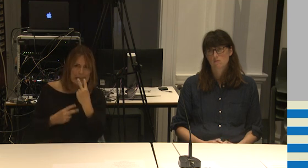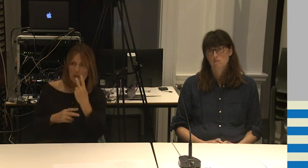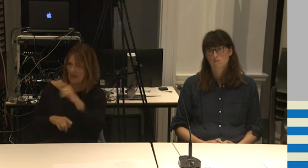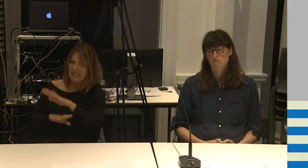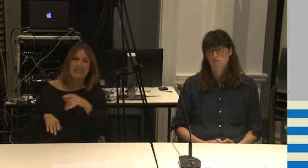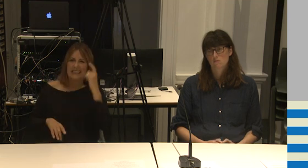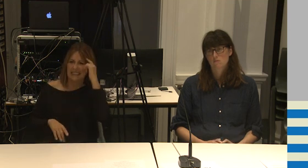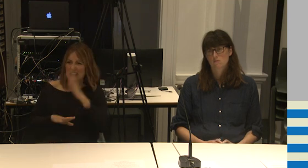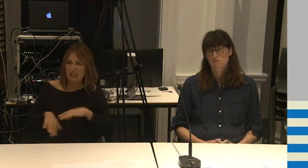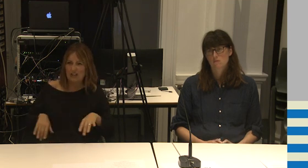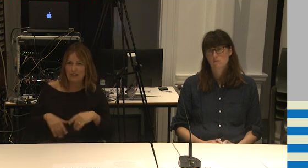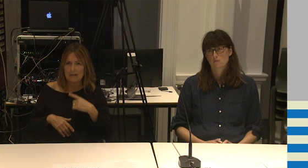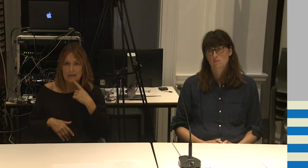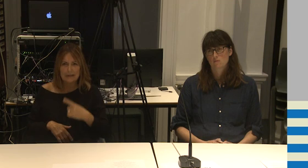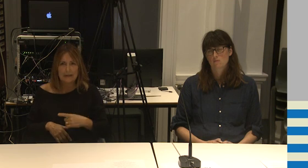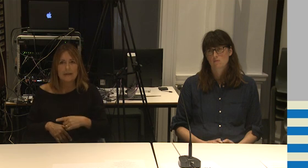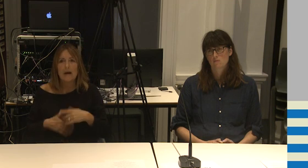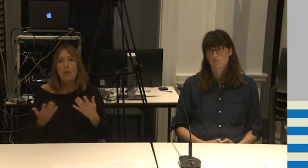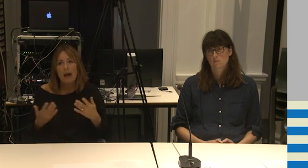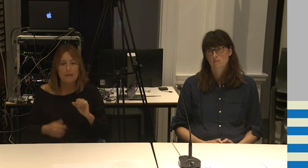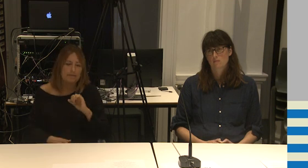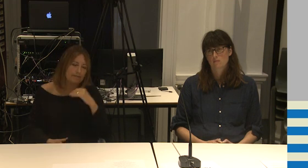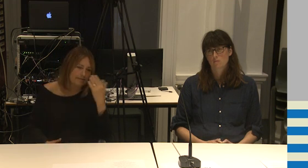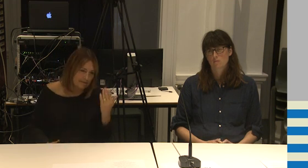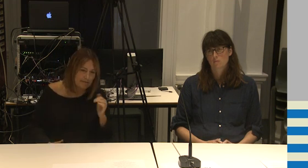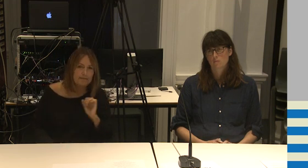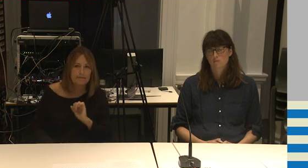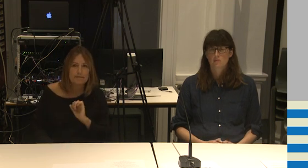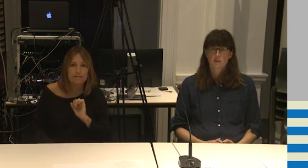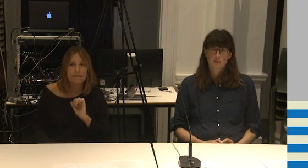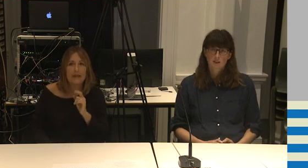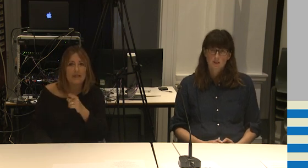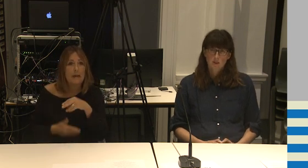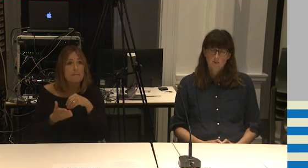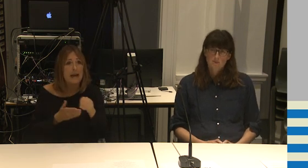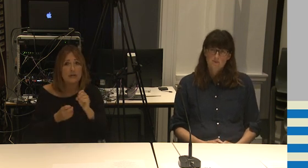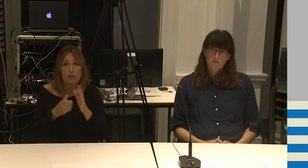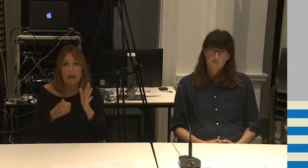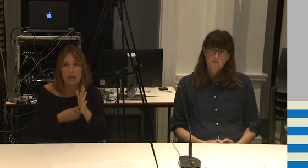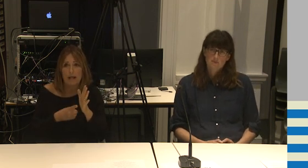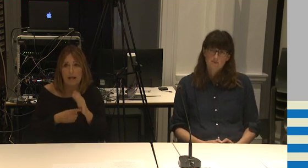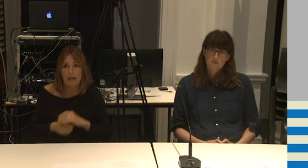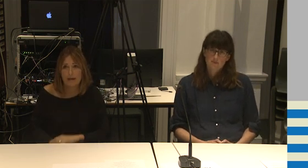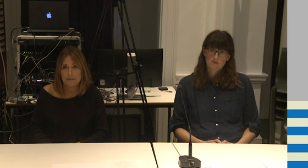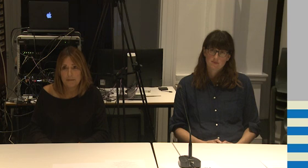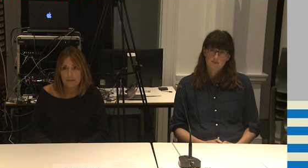little kids and you know, all the rest of it. And he says, well, anyway, they paid your bill on the way